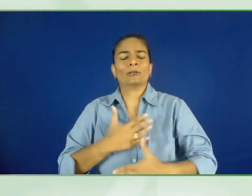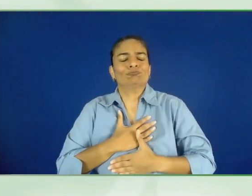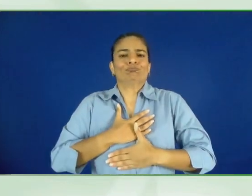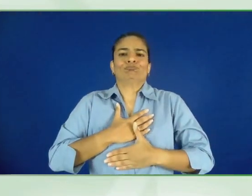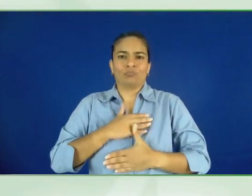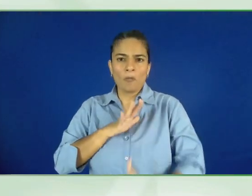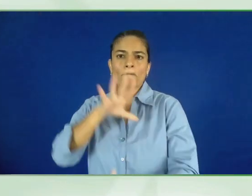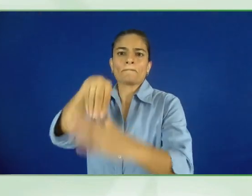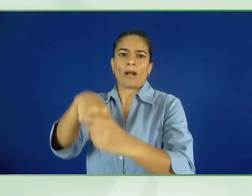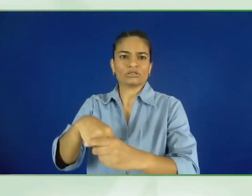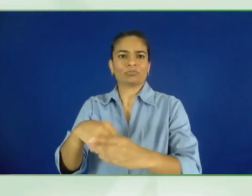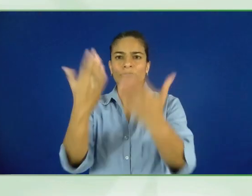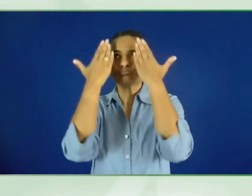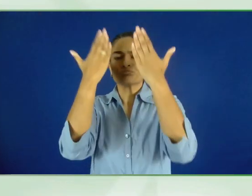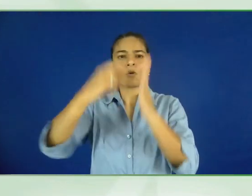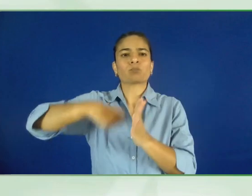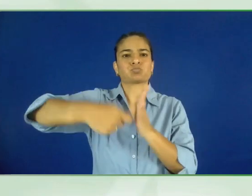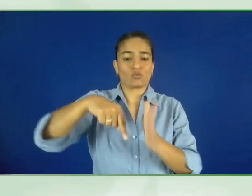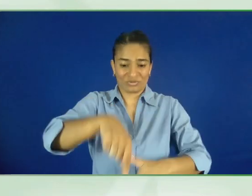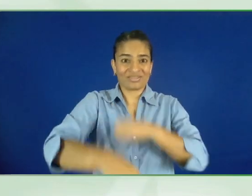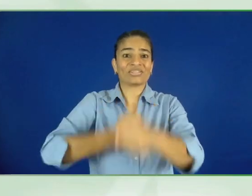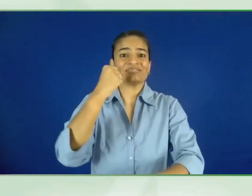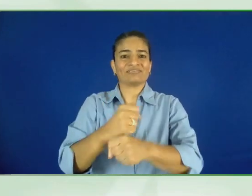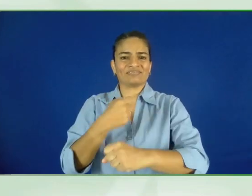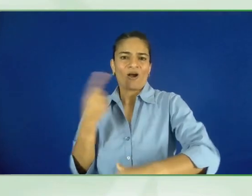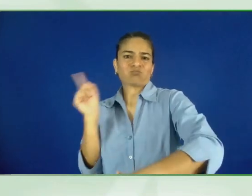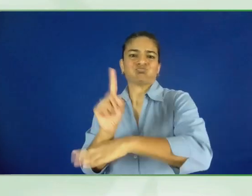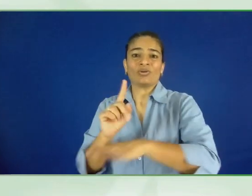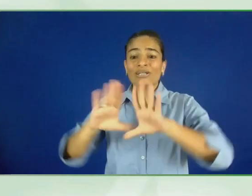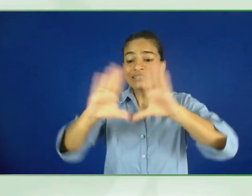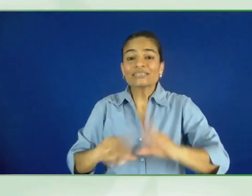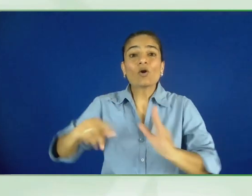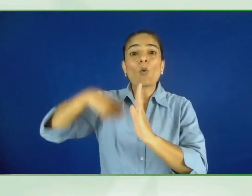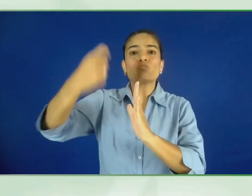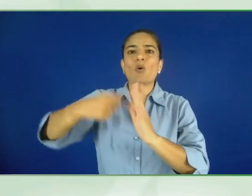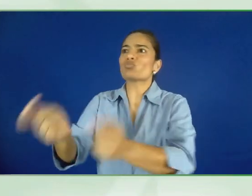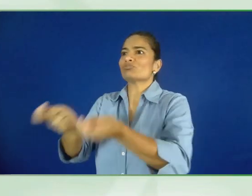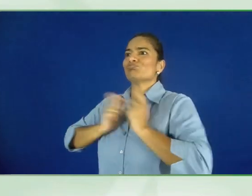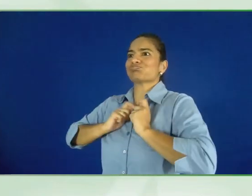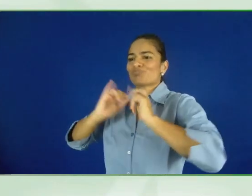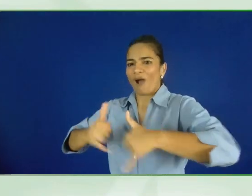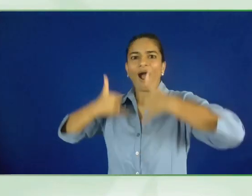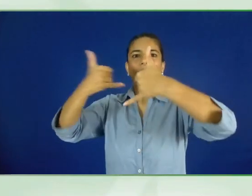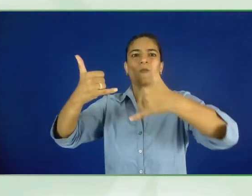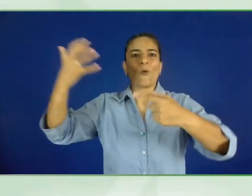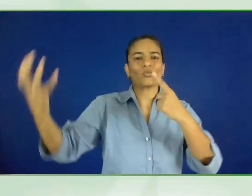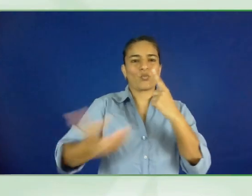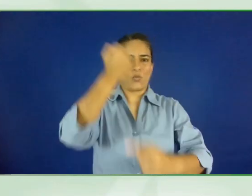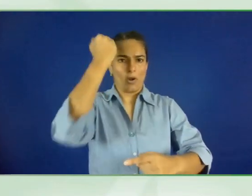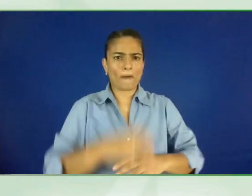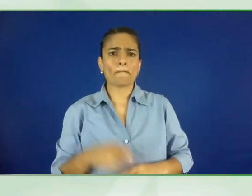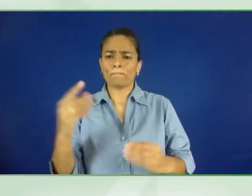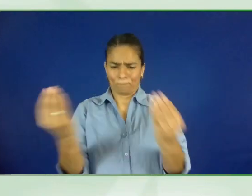year and won the Zero Project Award. These practical experiences have made me grow